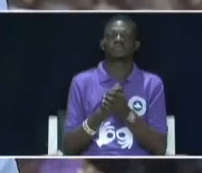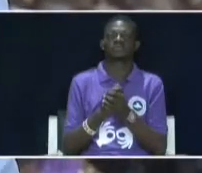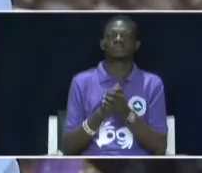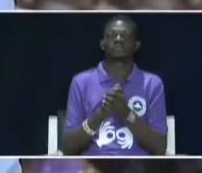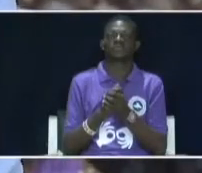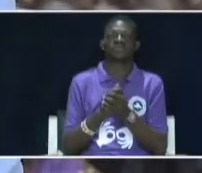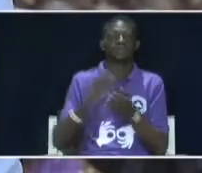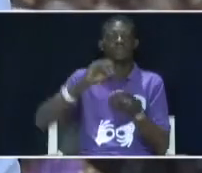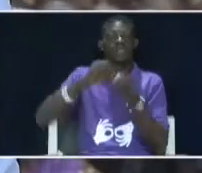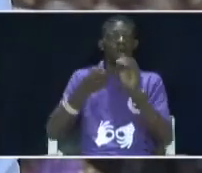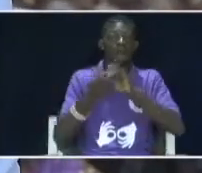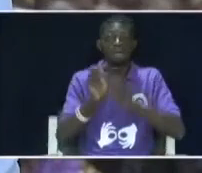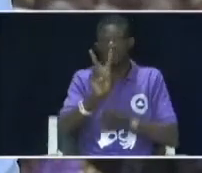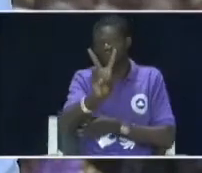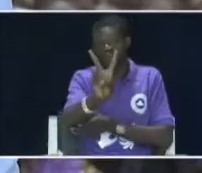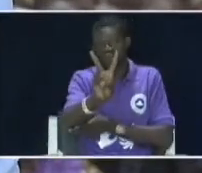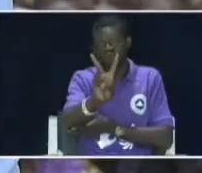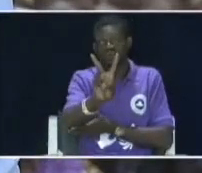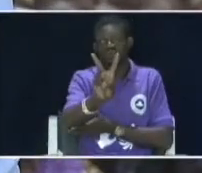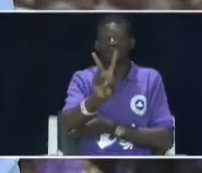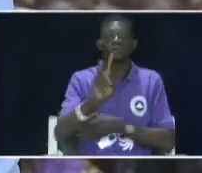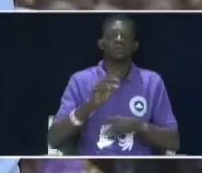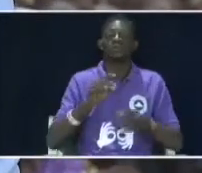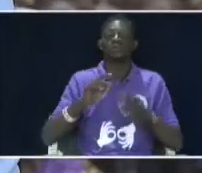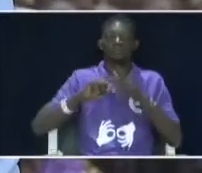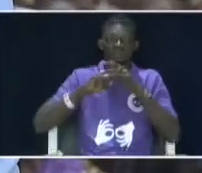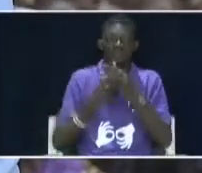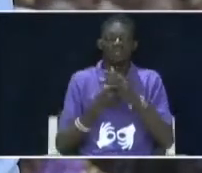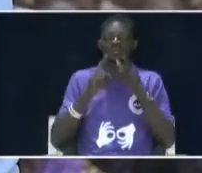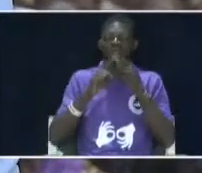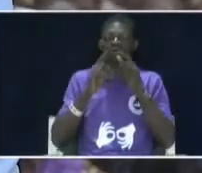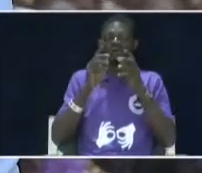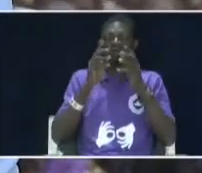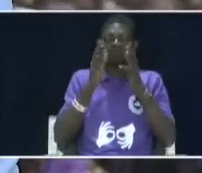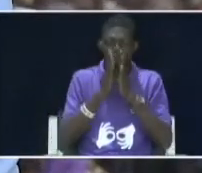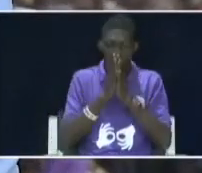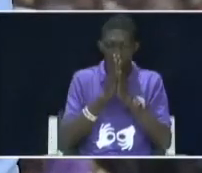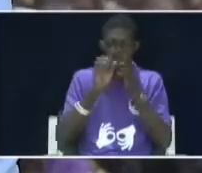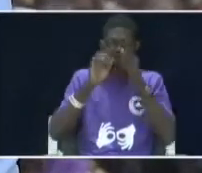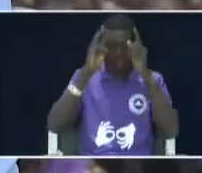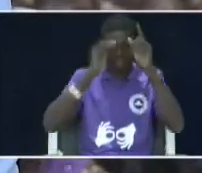Then number two, you're going to cry unto Him and say, Father,